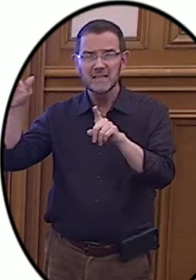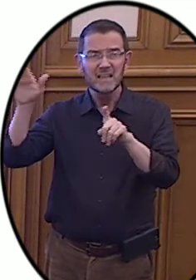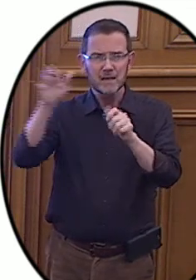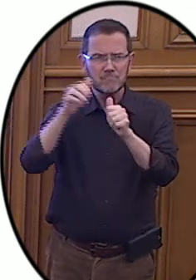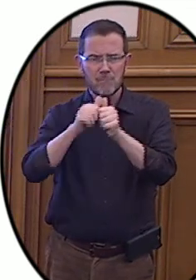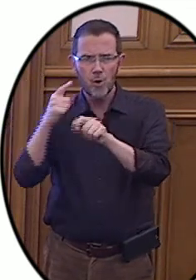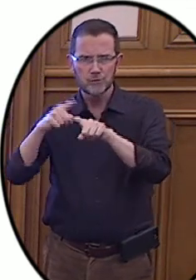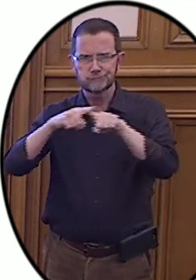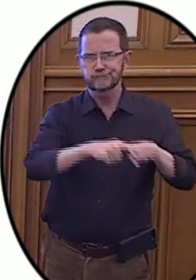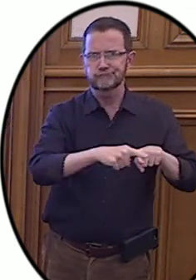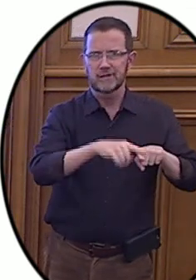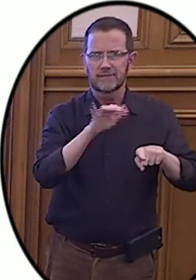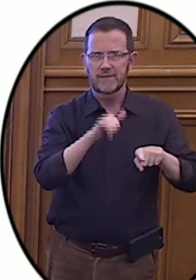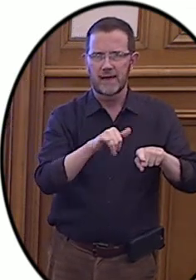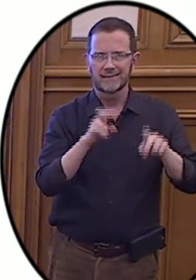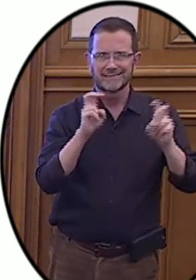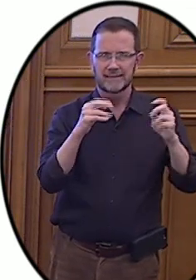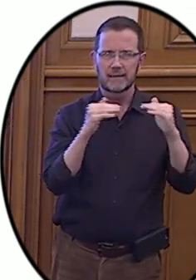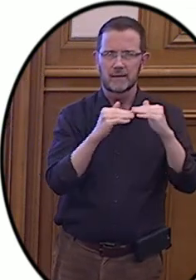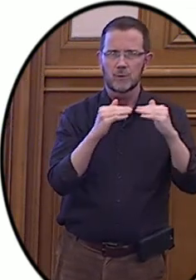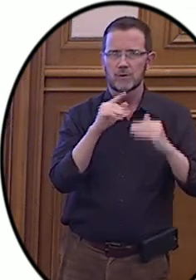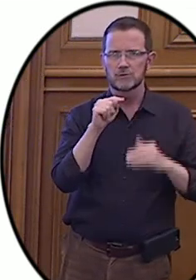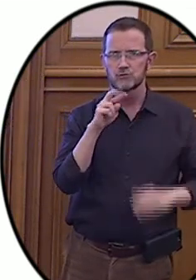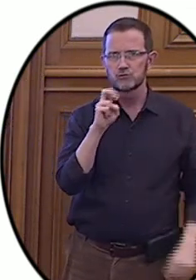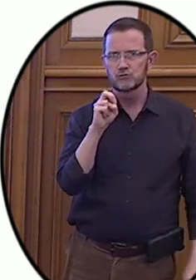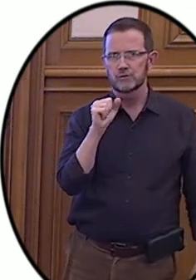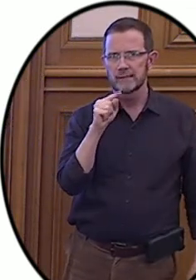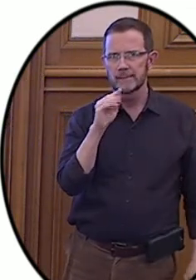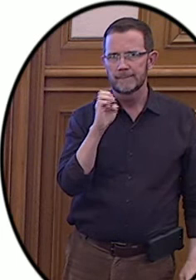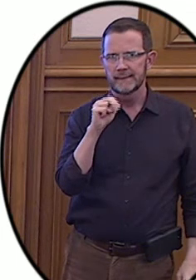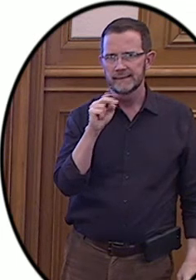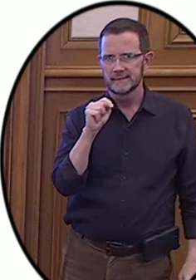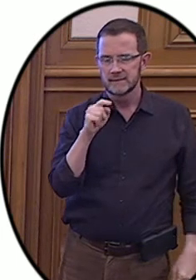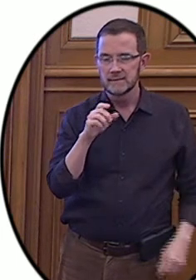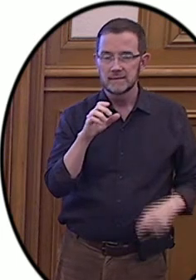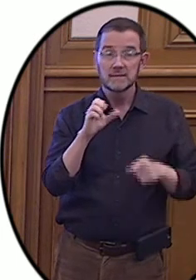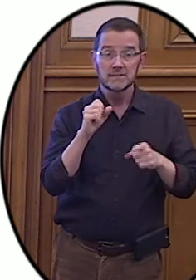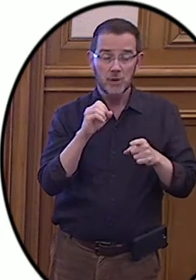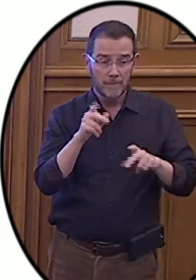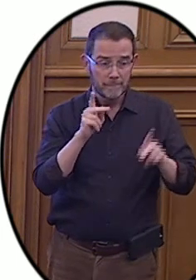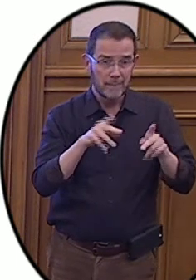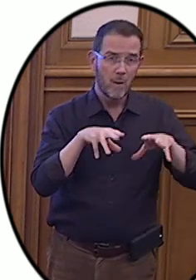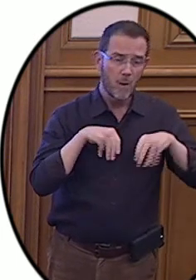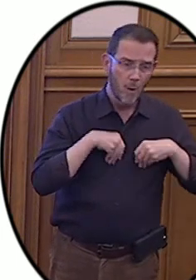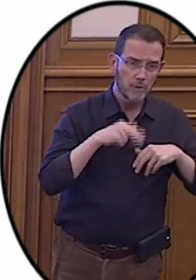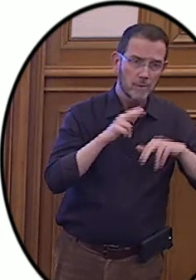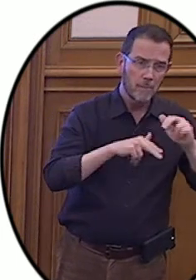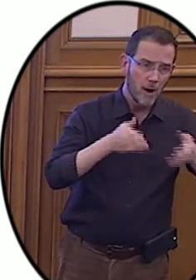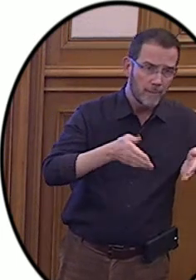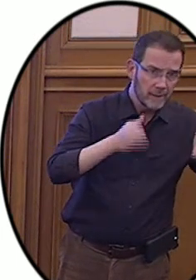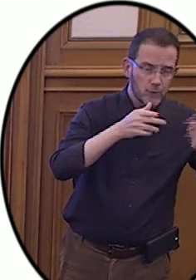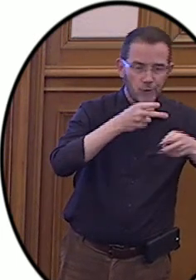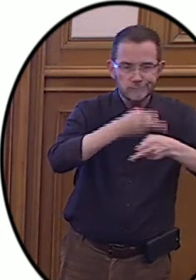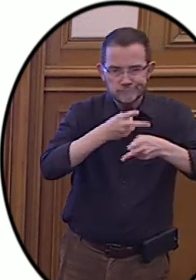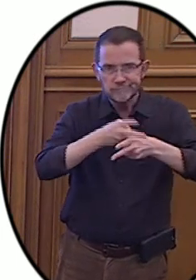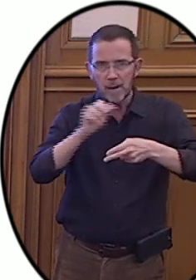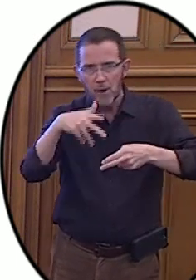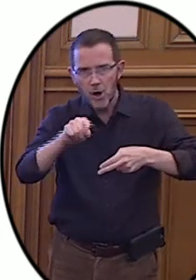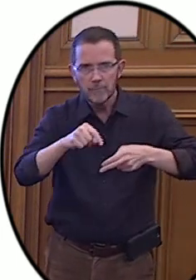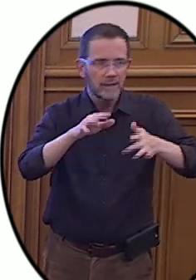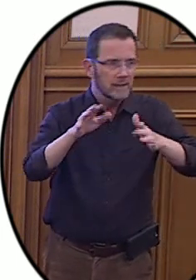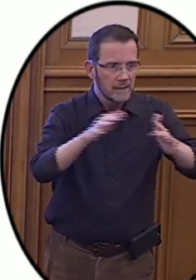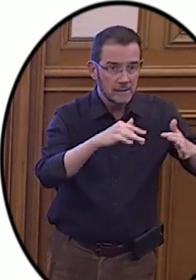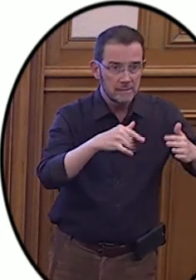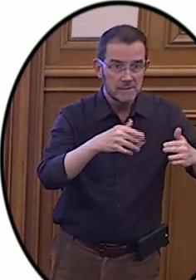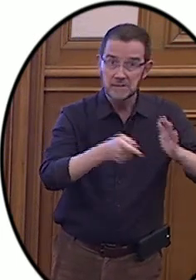when we do trainings for housing providers to help them understand fair housing laws and how to comply with fair